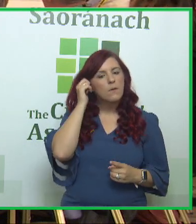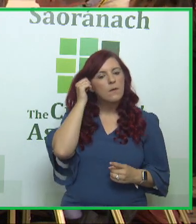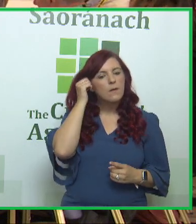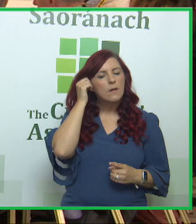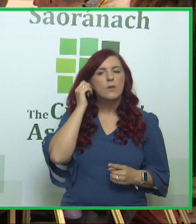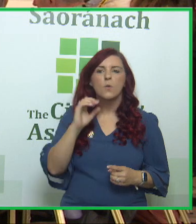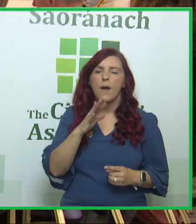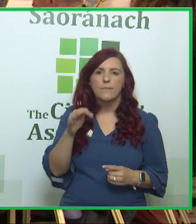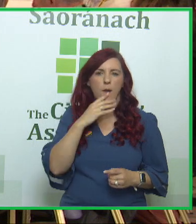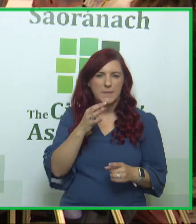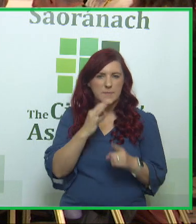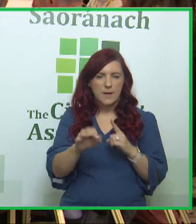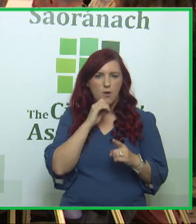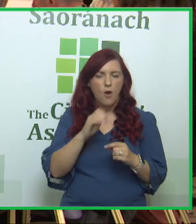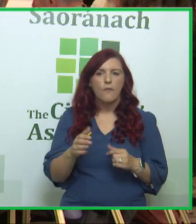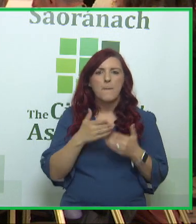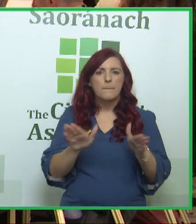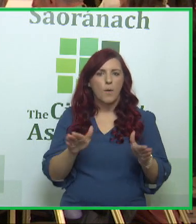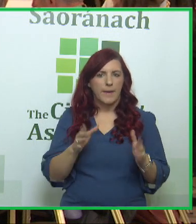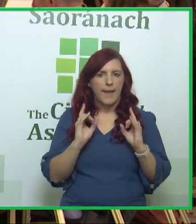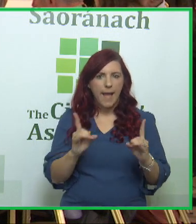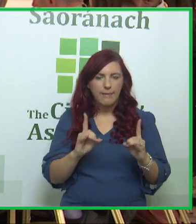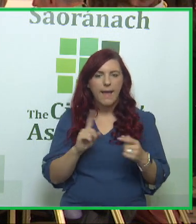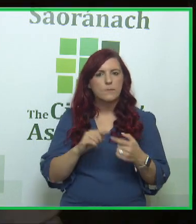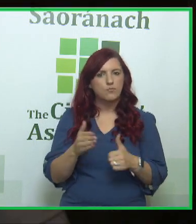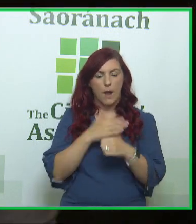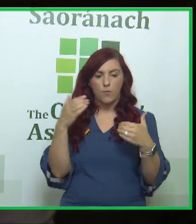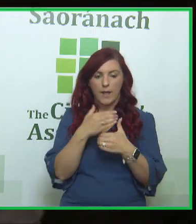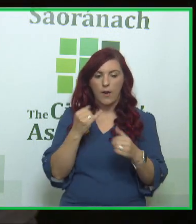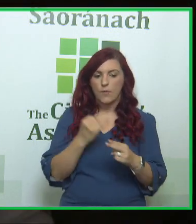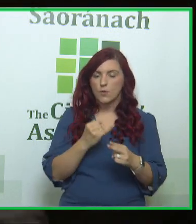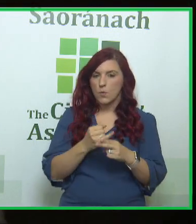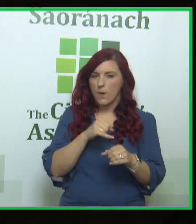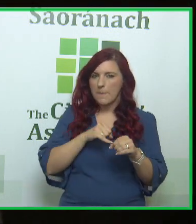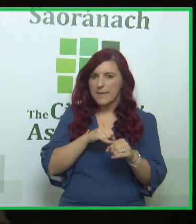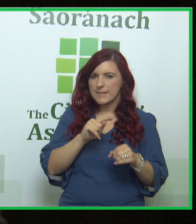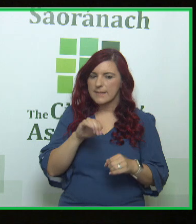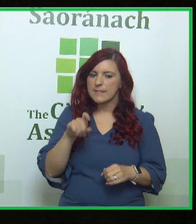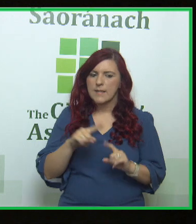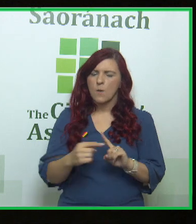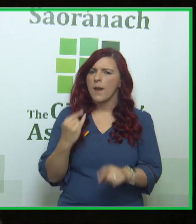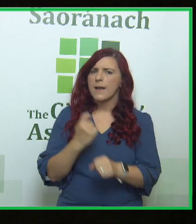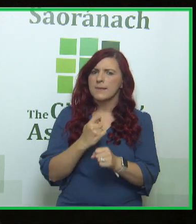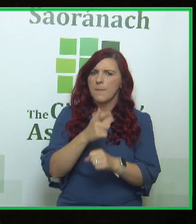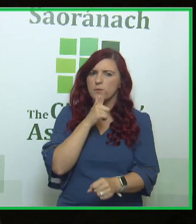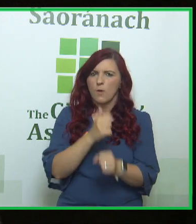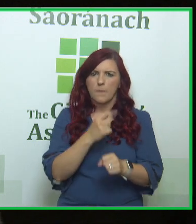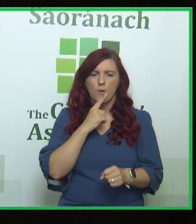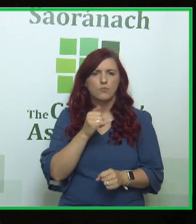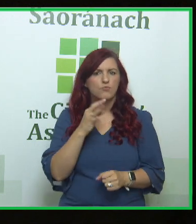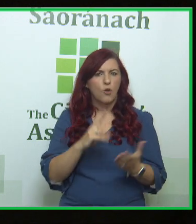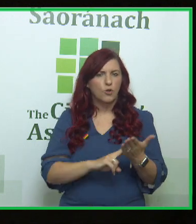of Public Health and Primary Care in the School of Medicine in Trinity. And the last time I spoke to you about drug use at a population